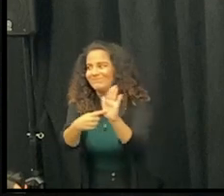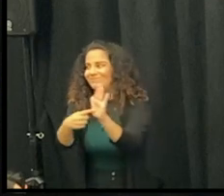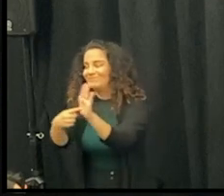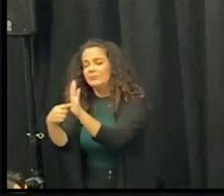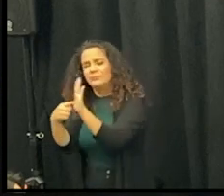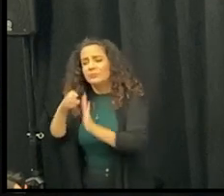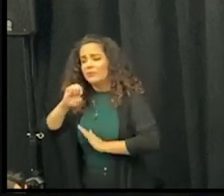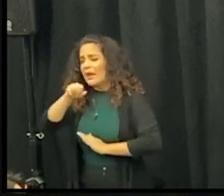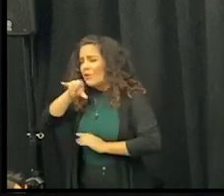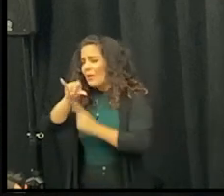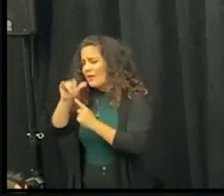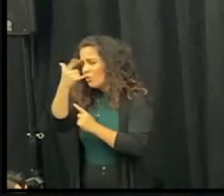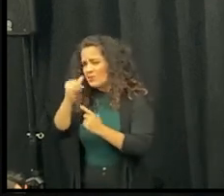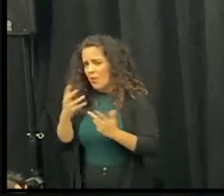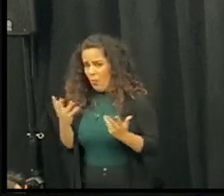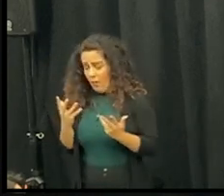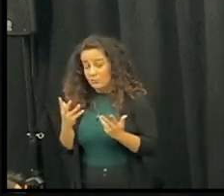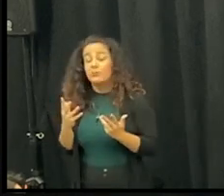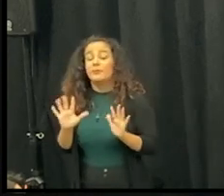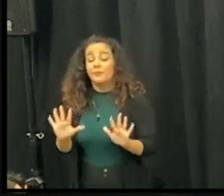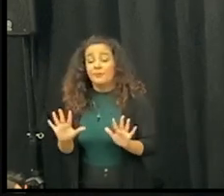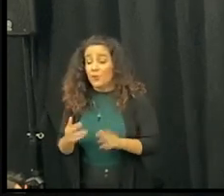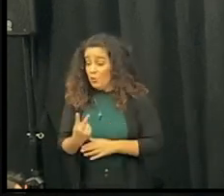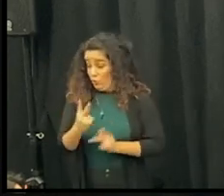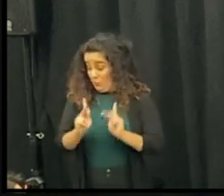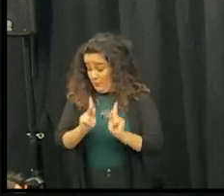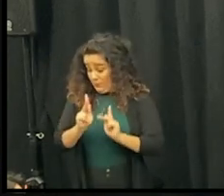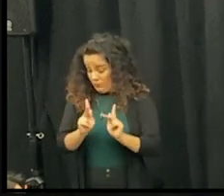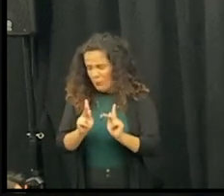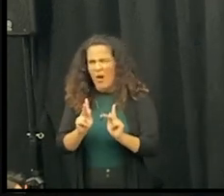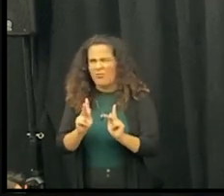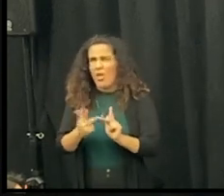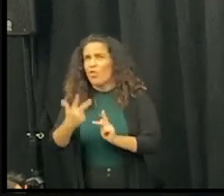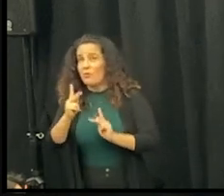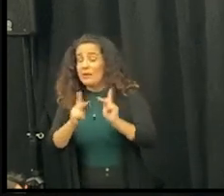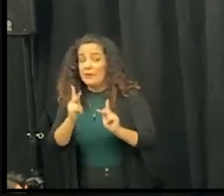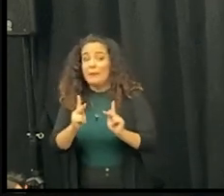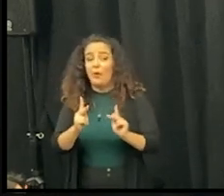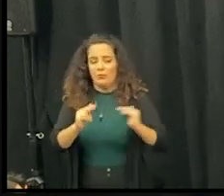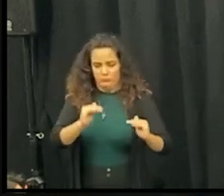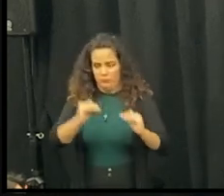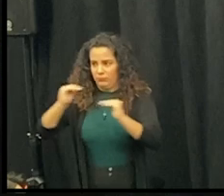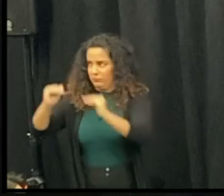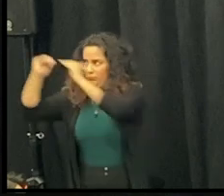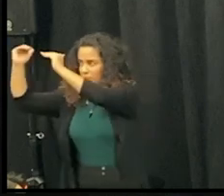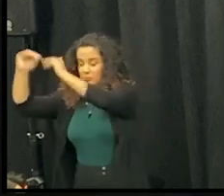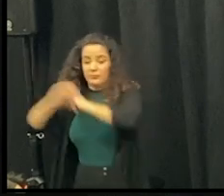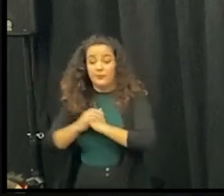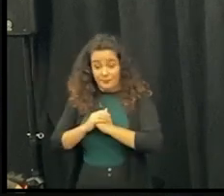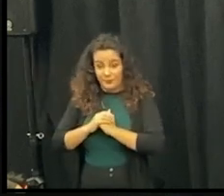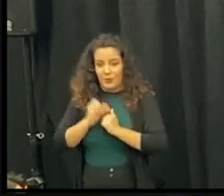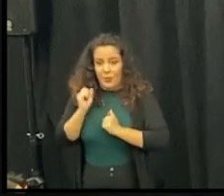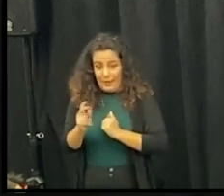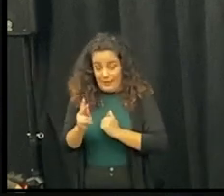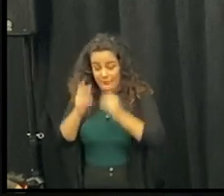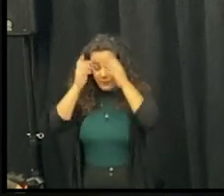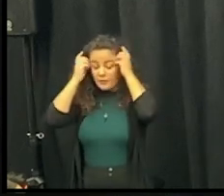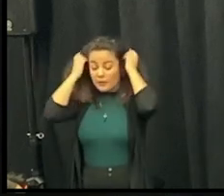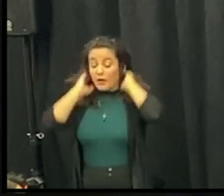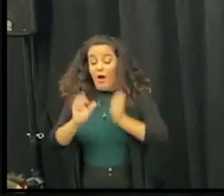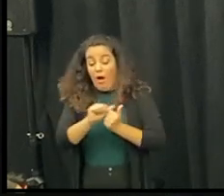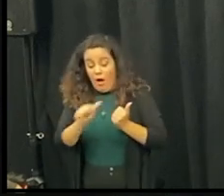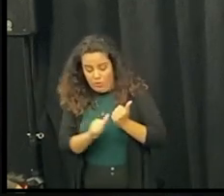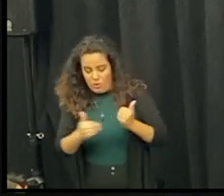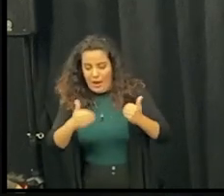equity actually looks like. And it's like two people or three people of different heights. It's not putting platforms, they're platforms all in the